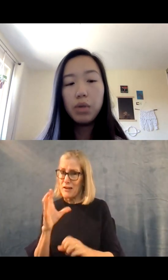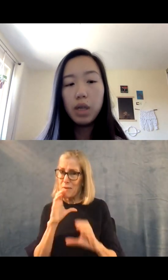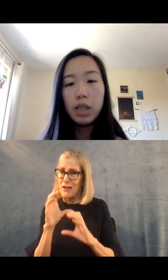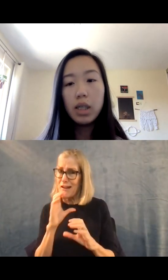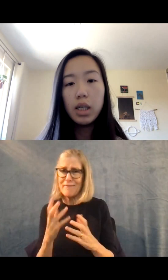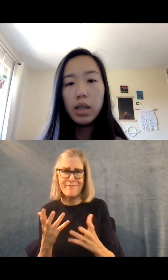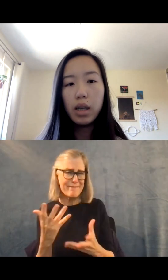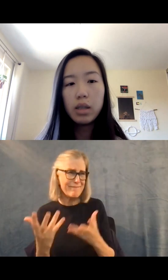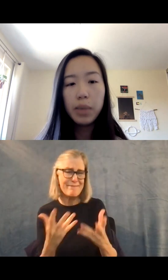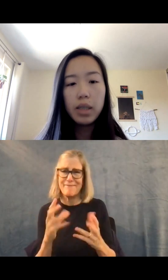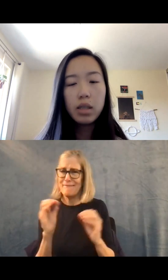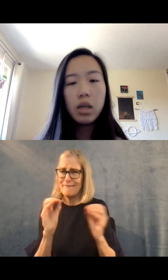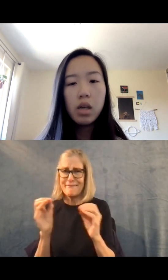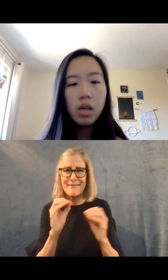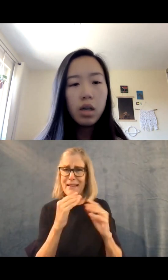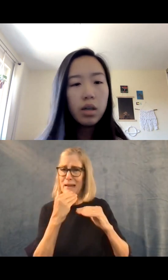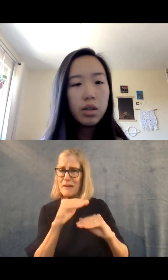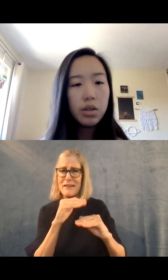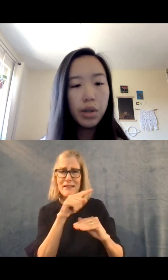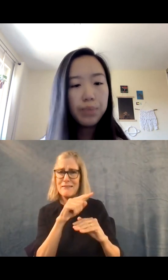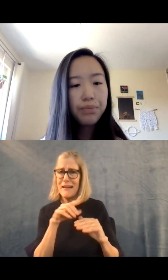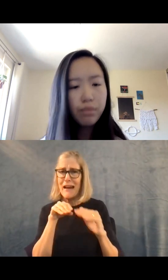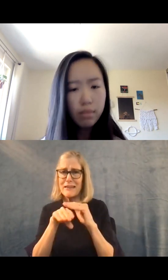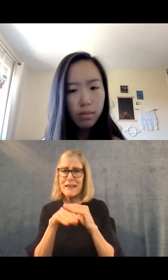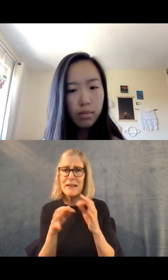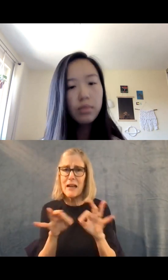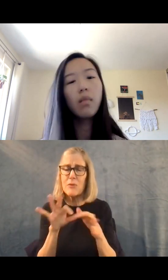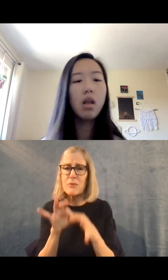feel like really isolated in that space. So then